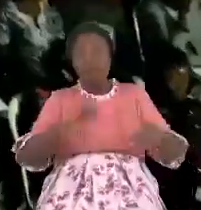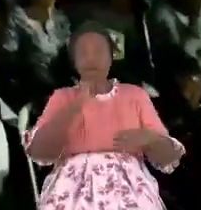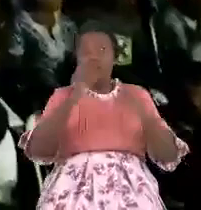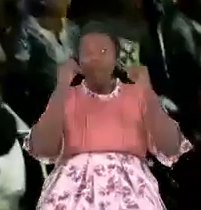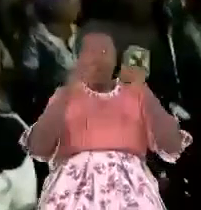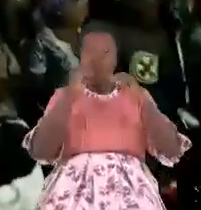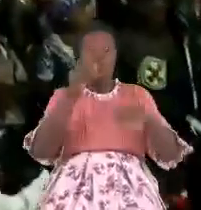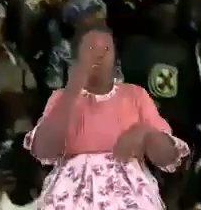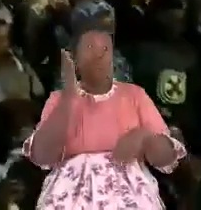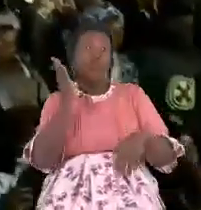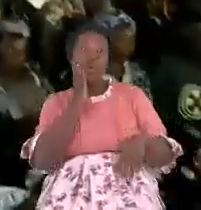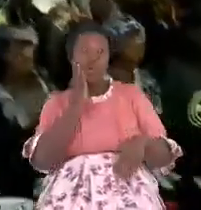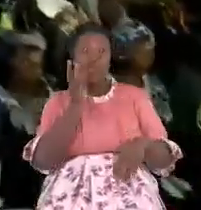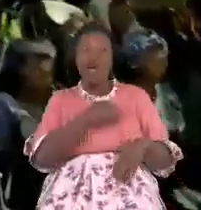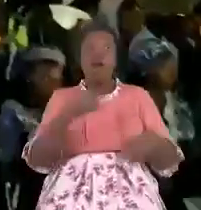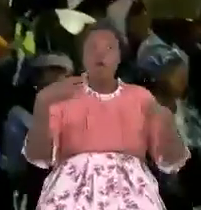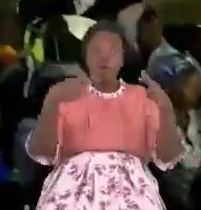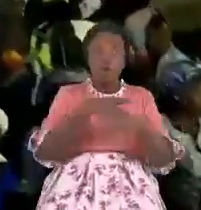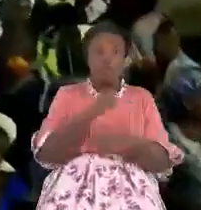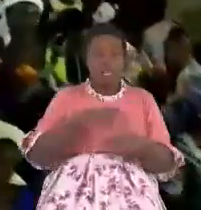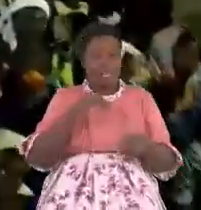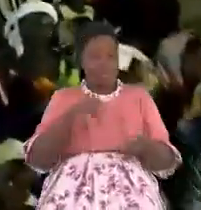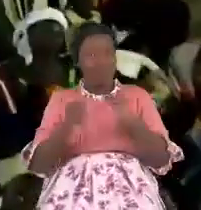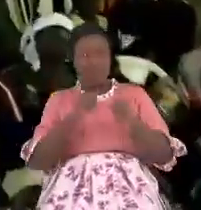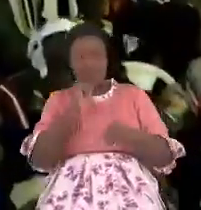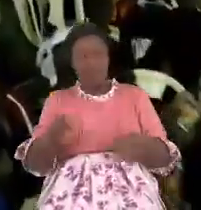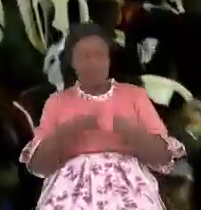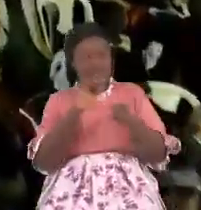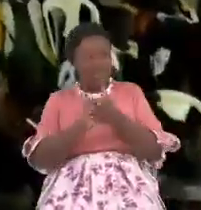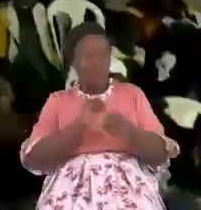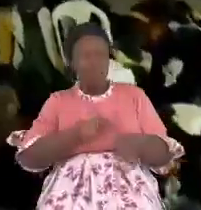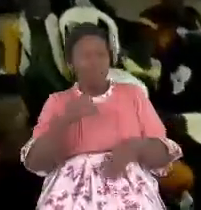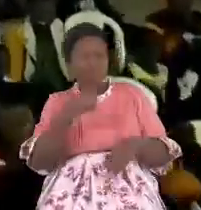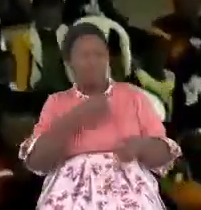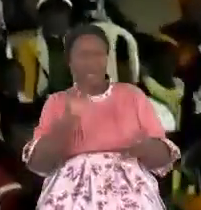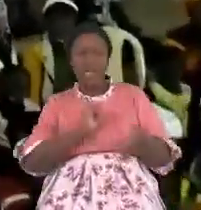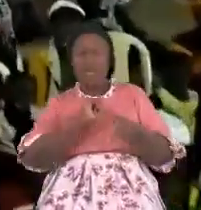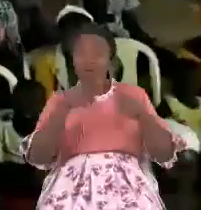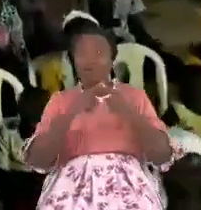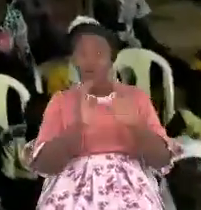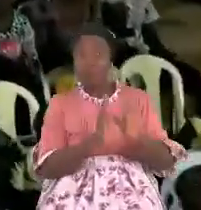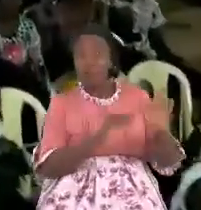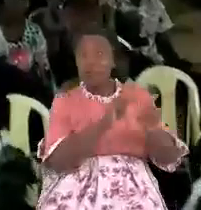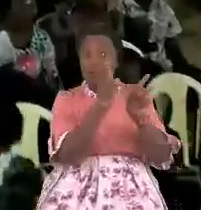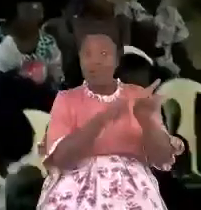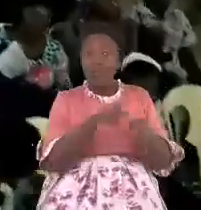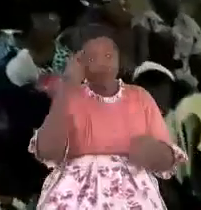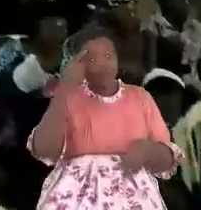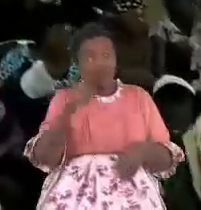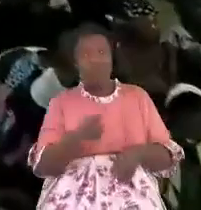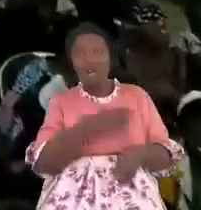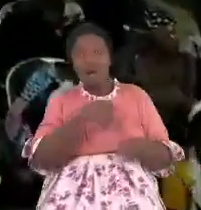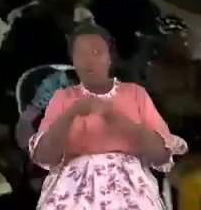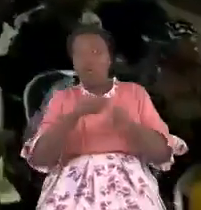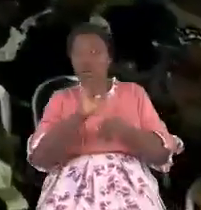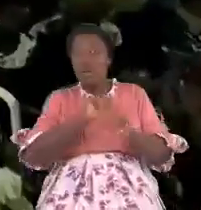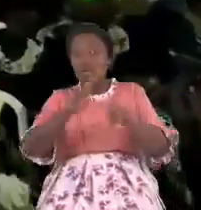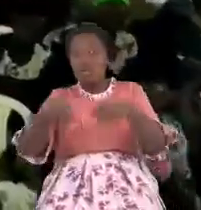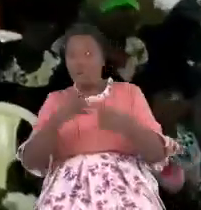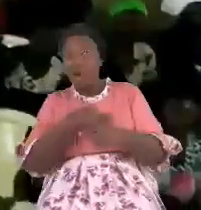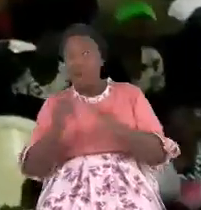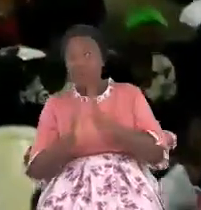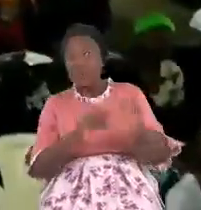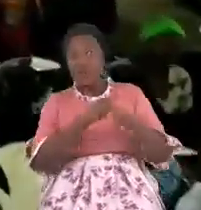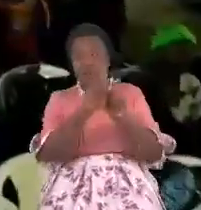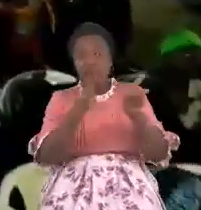it were not so i would have told you i go to prepare a place for you and when i go and prepare